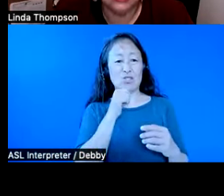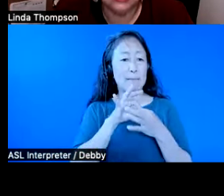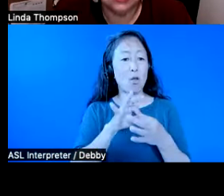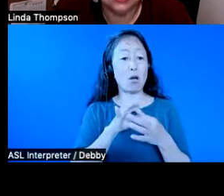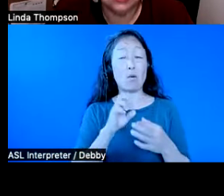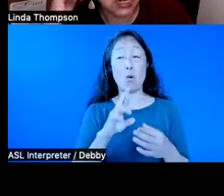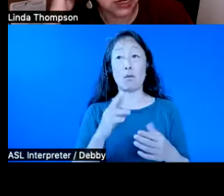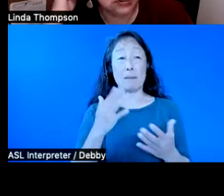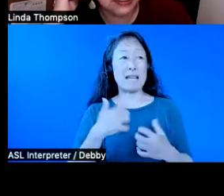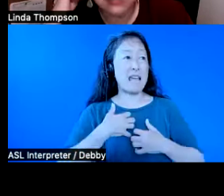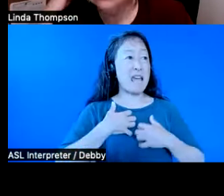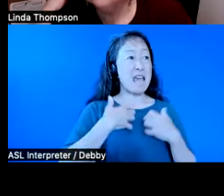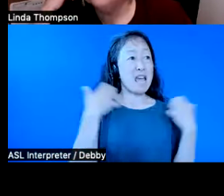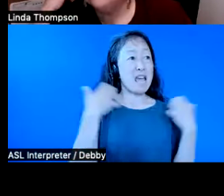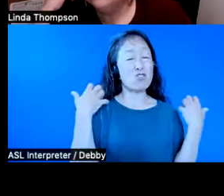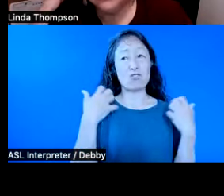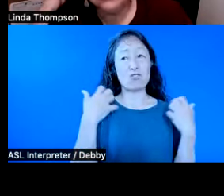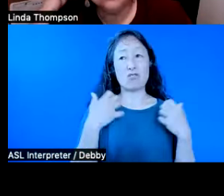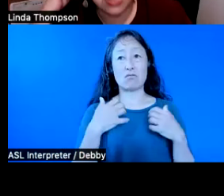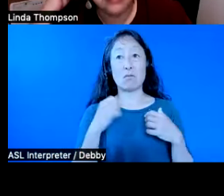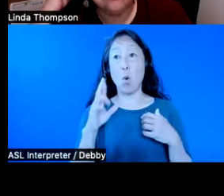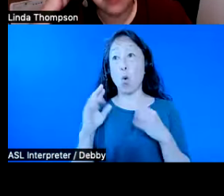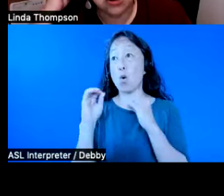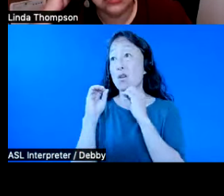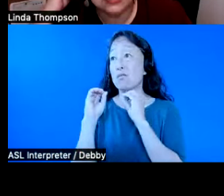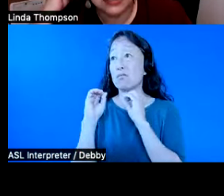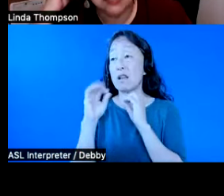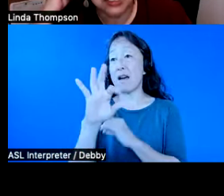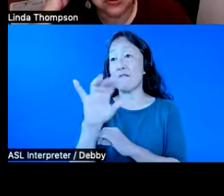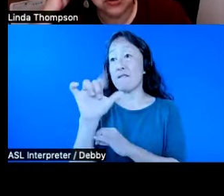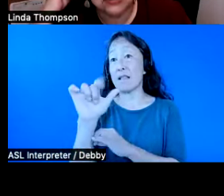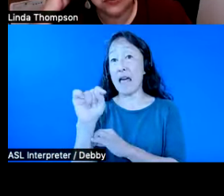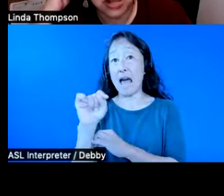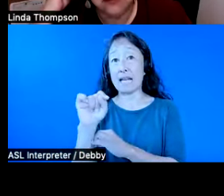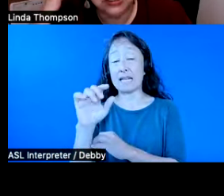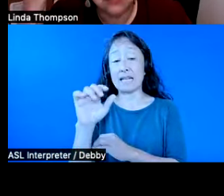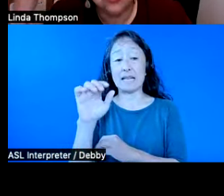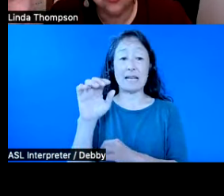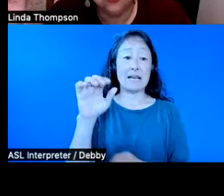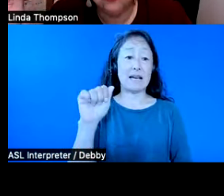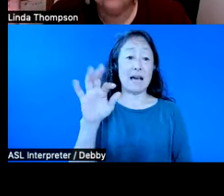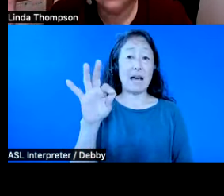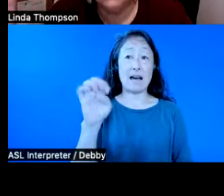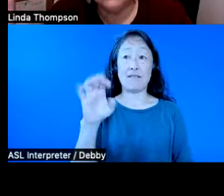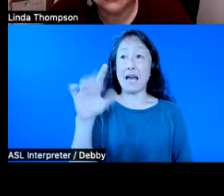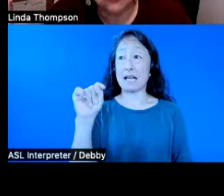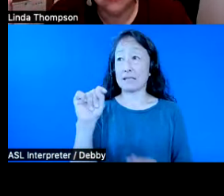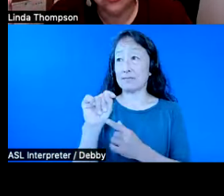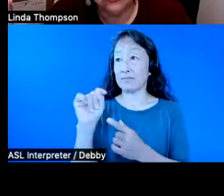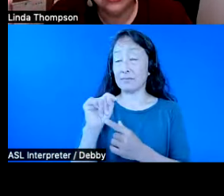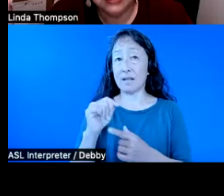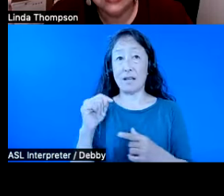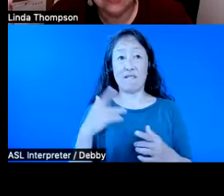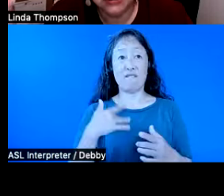affect. Hey, Christine, what is flat affect? Or does anybody know what is flat affect? I have no feelings